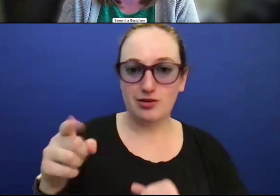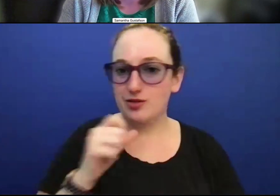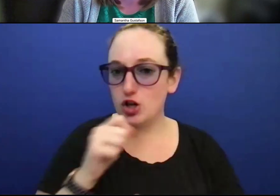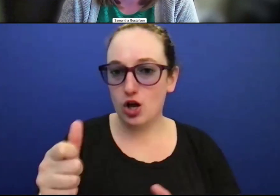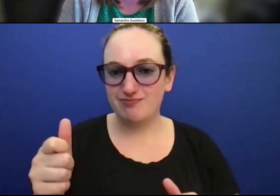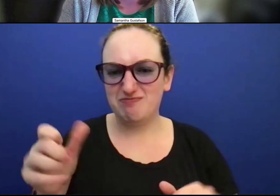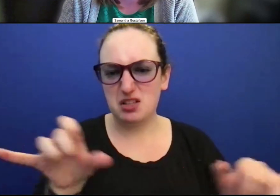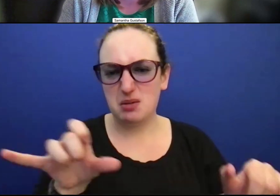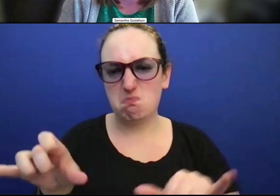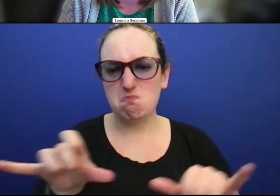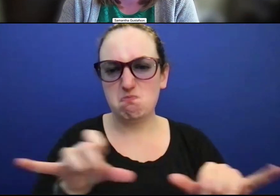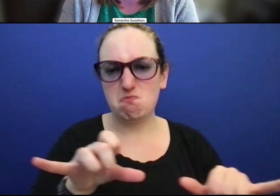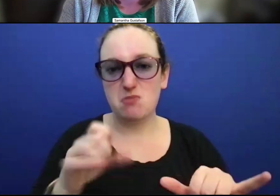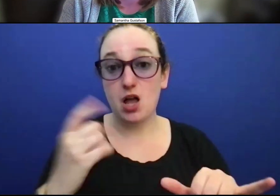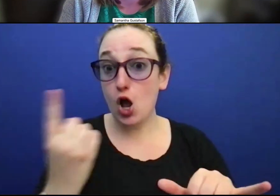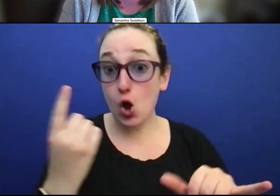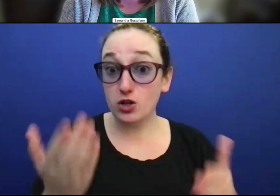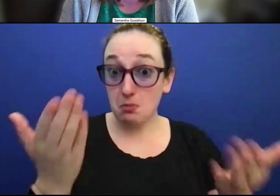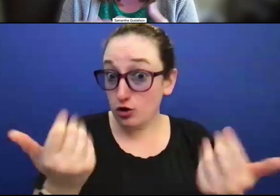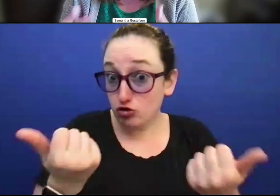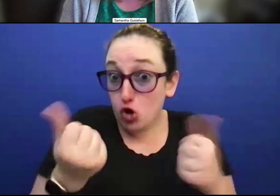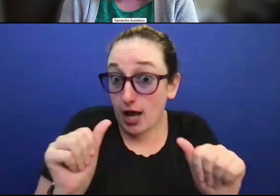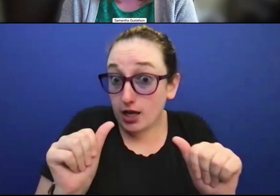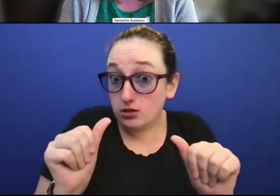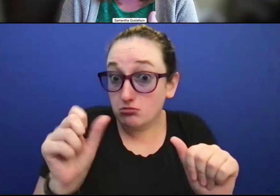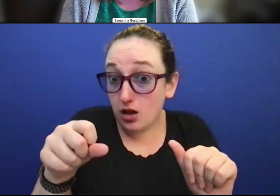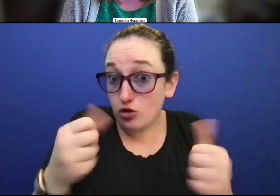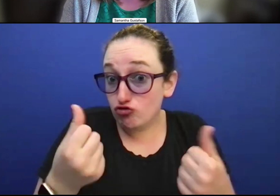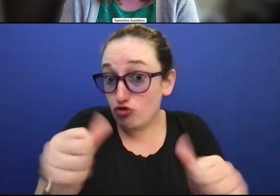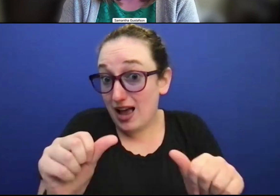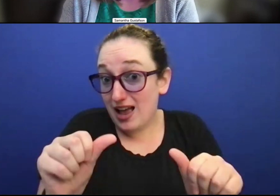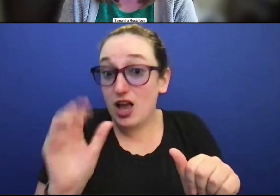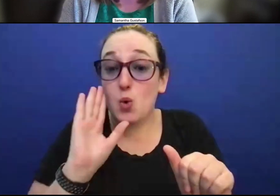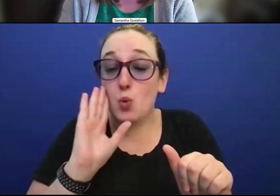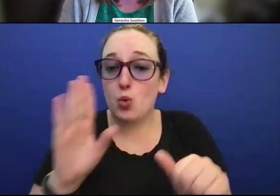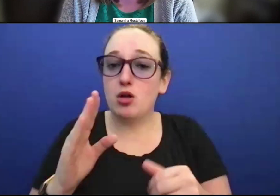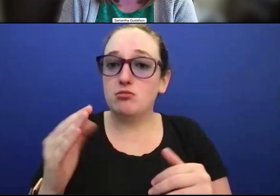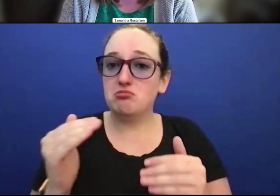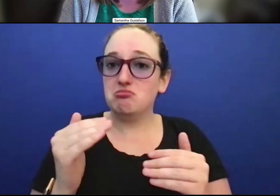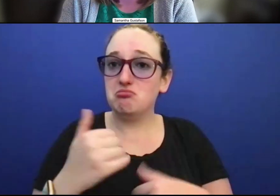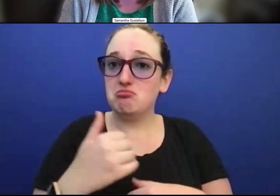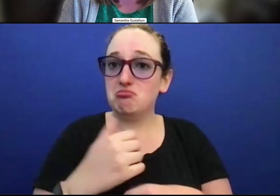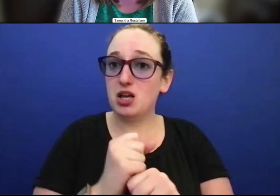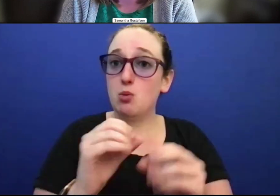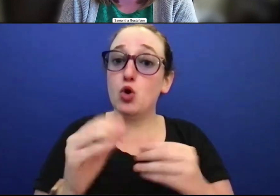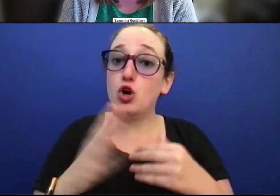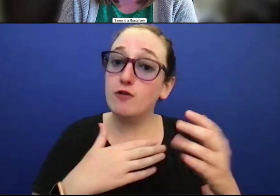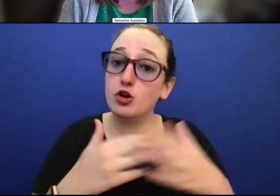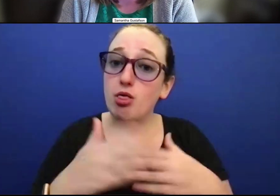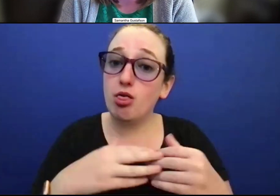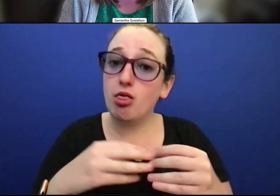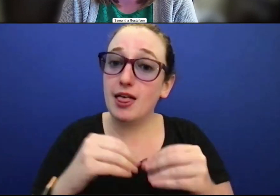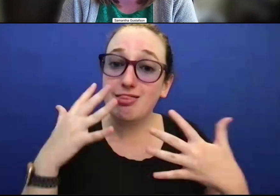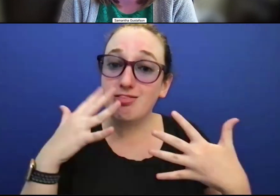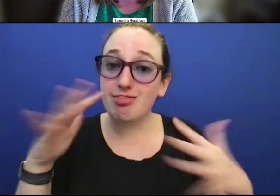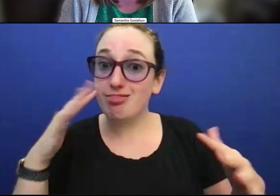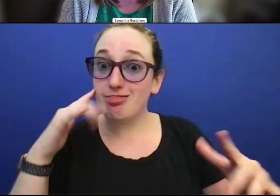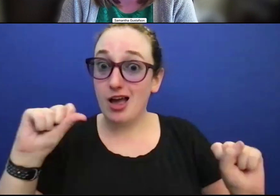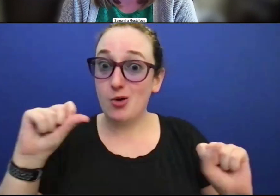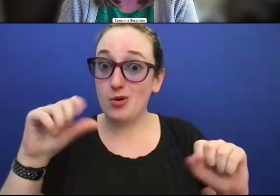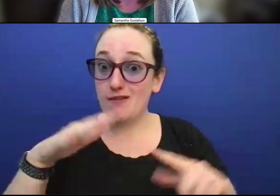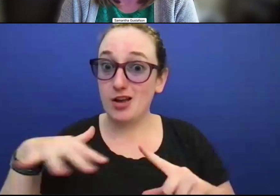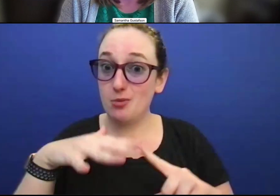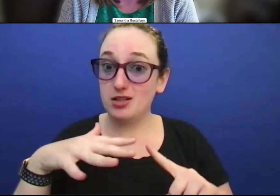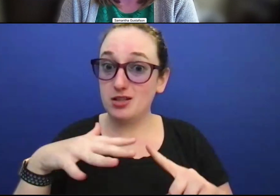to our local audiologists that they should use it because it can increase comfort in those loud, noisy environments where children typically